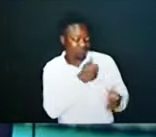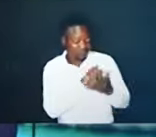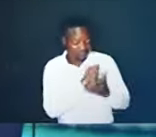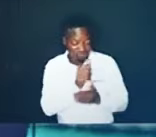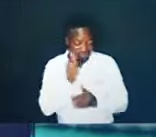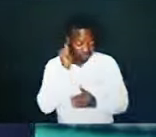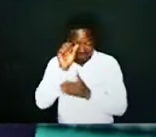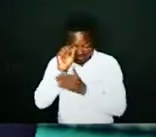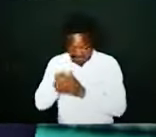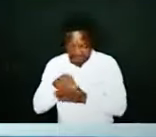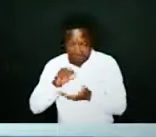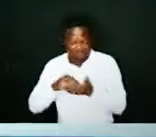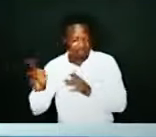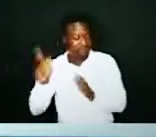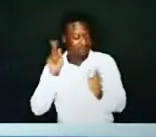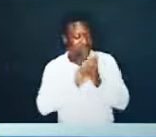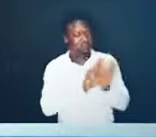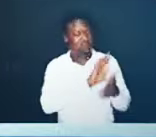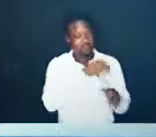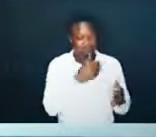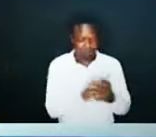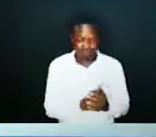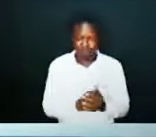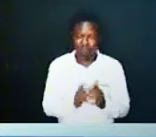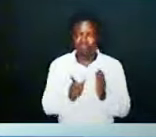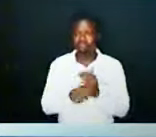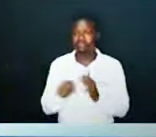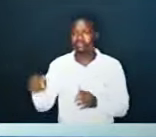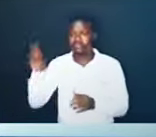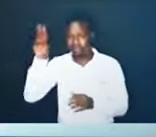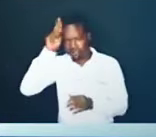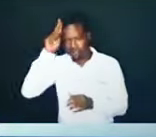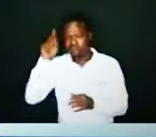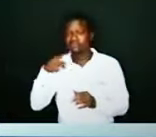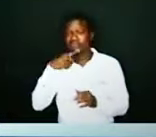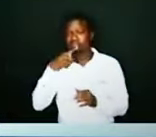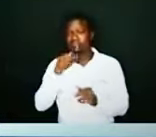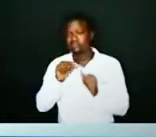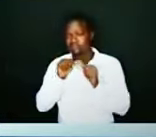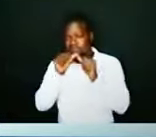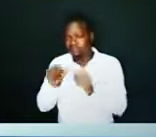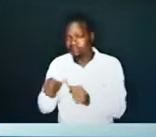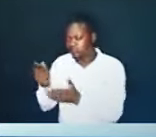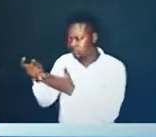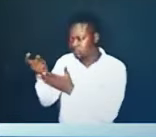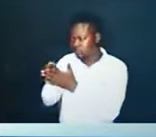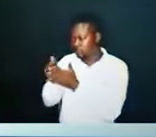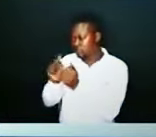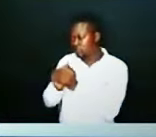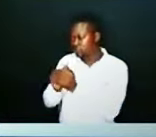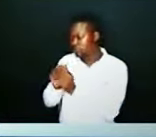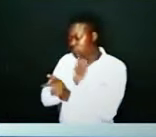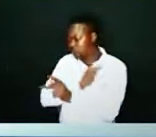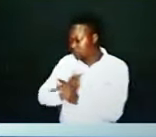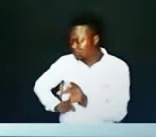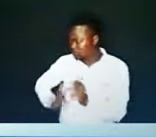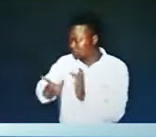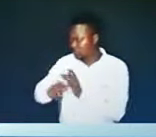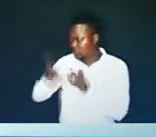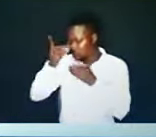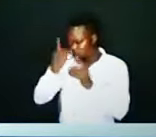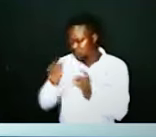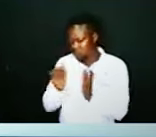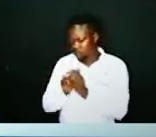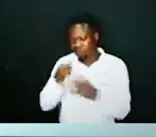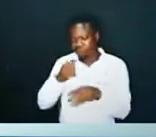In fact, verse 7 says that he went ahead and actually negotiated with the king and set the date for the